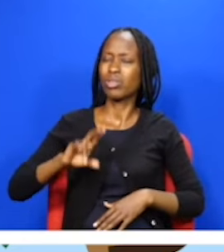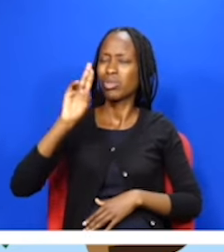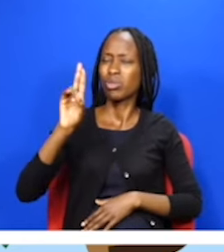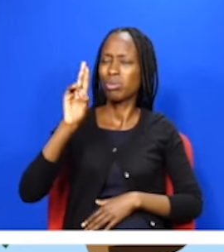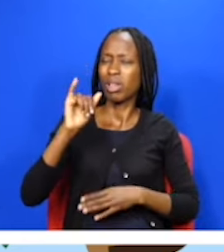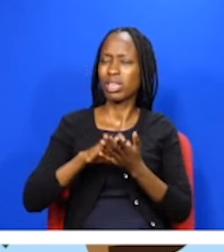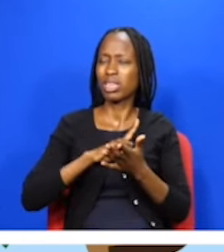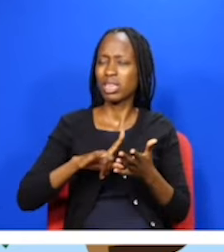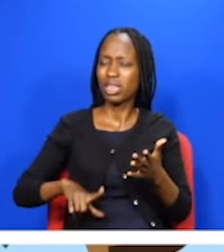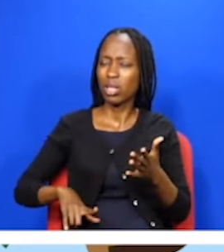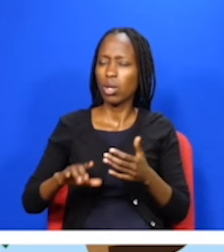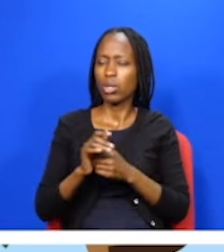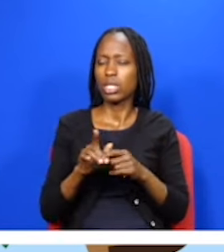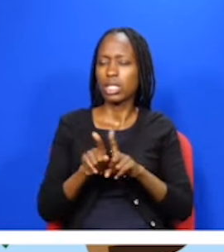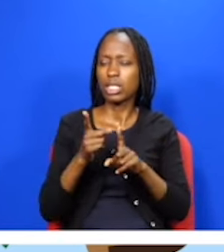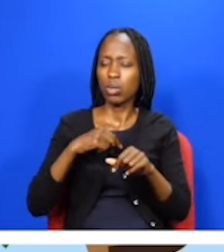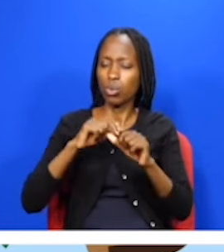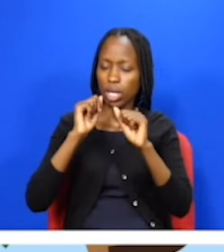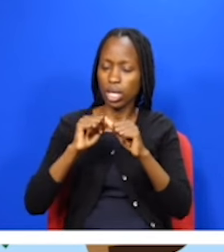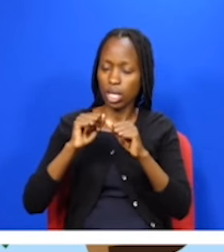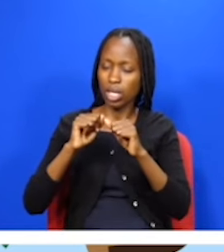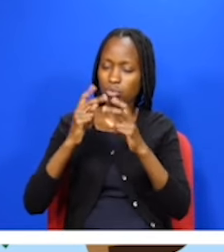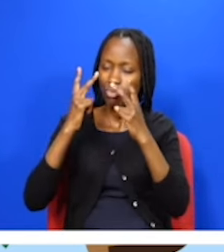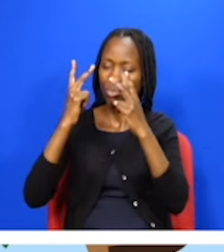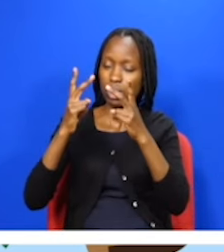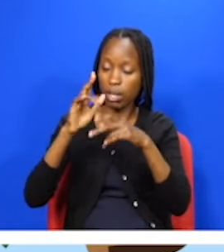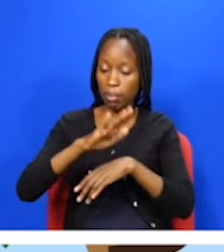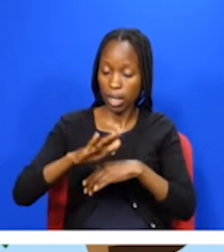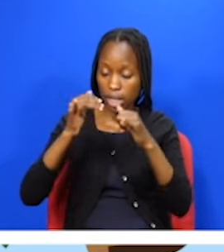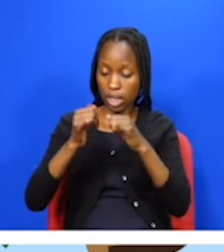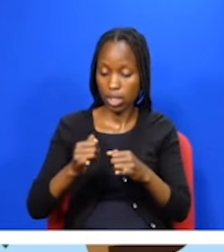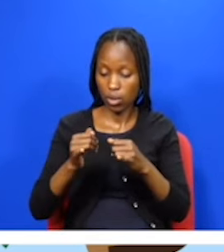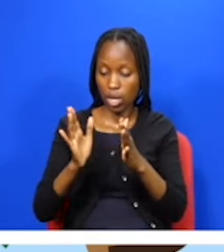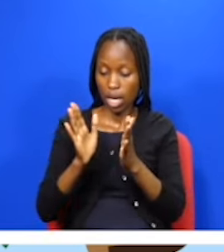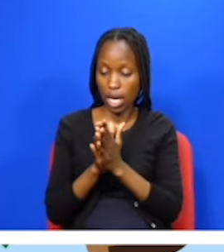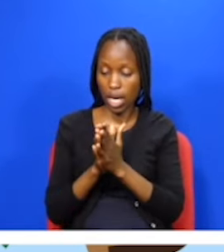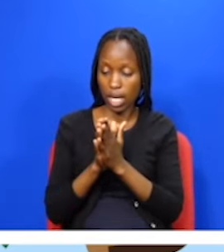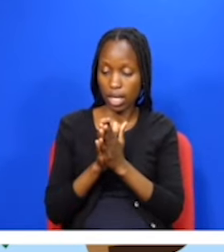Lord, we may be able to see new territories and keep the